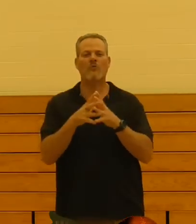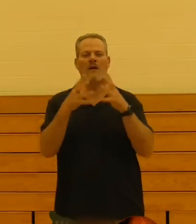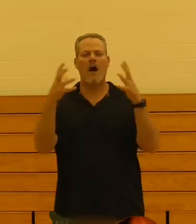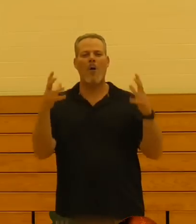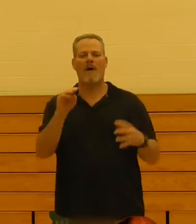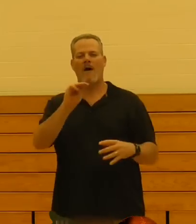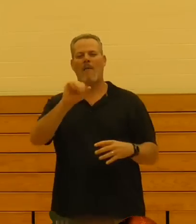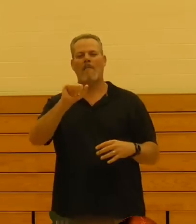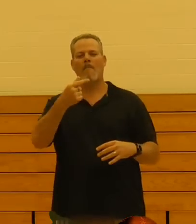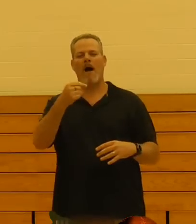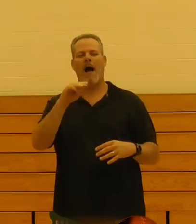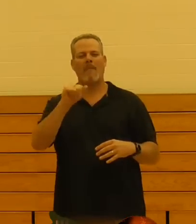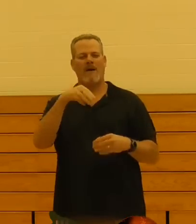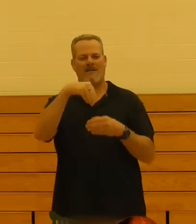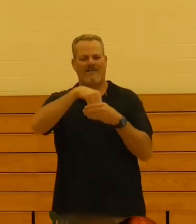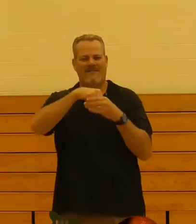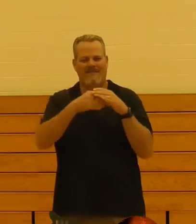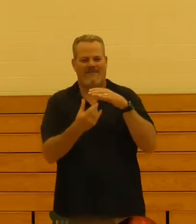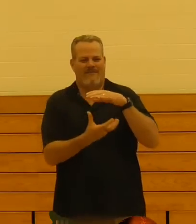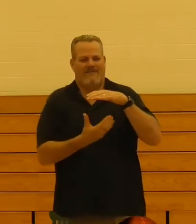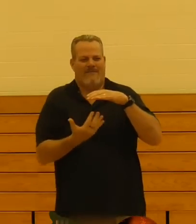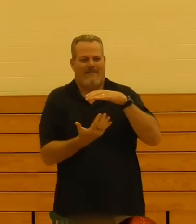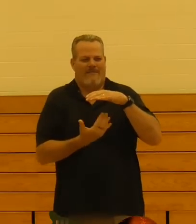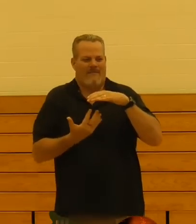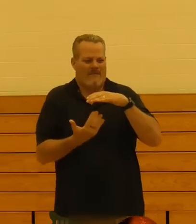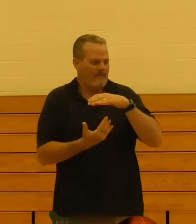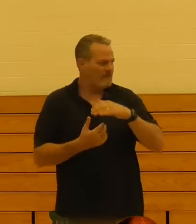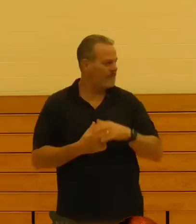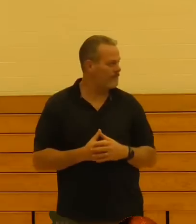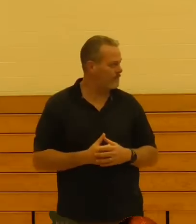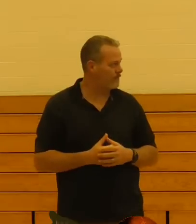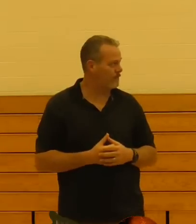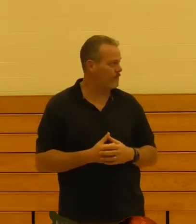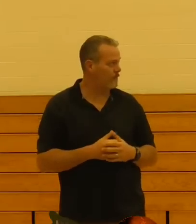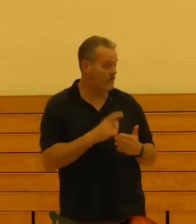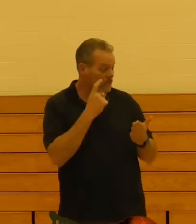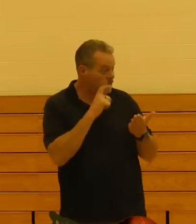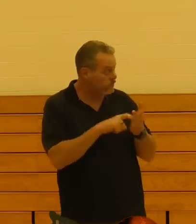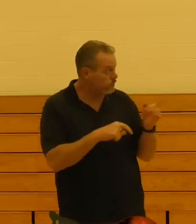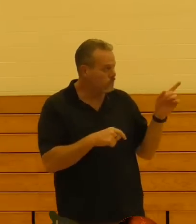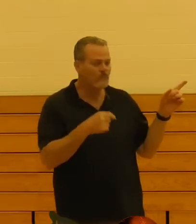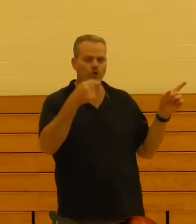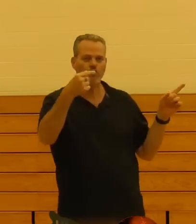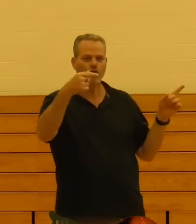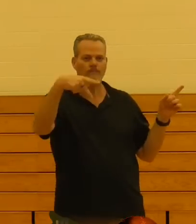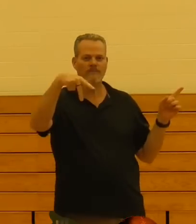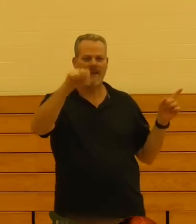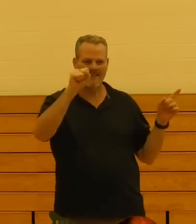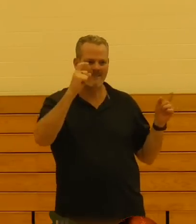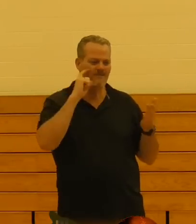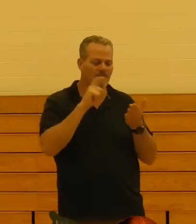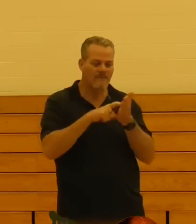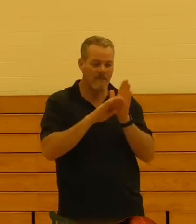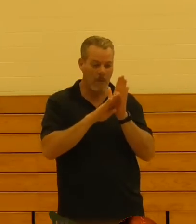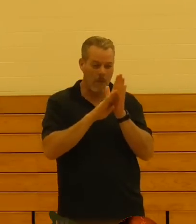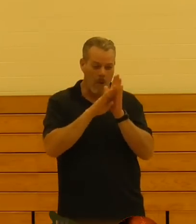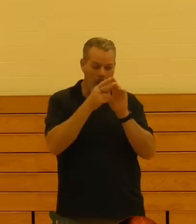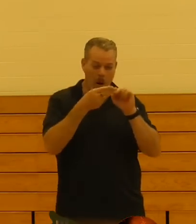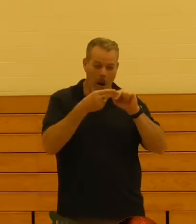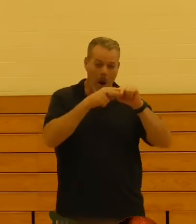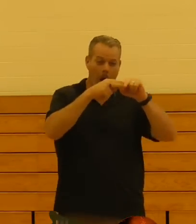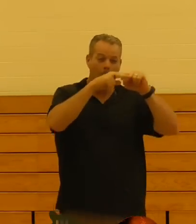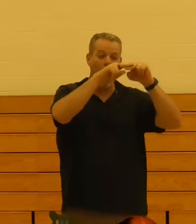magma accumulating beneath the surface. So the GPS shows this gradual, and we started